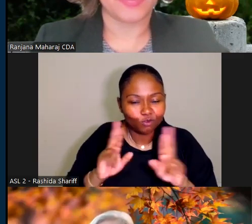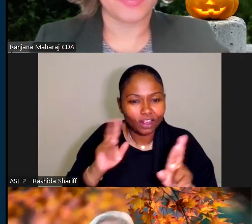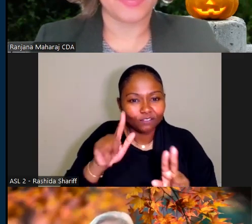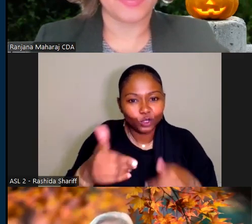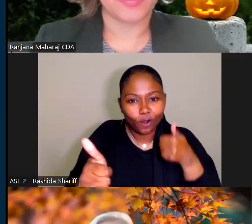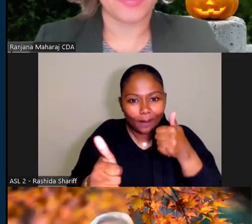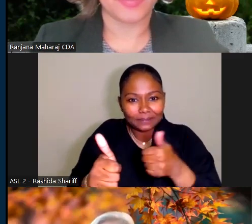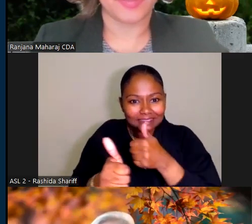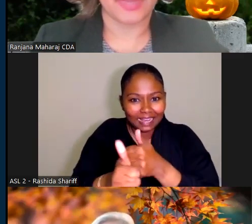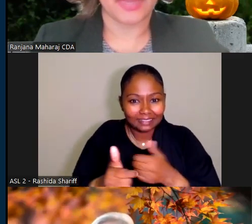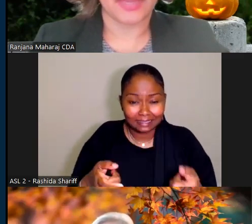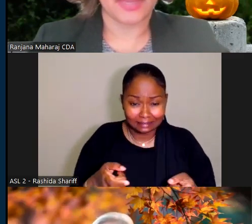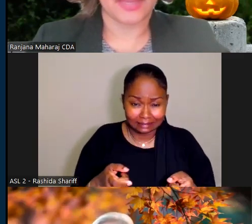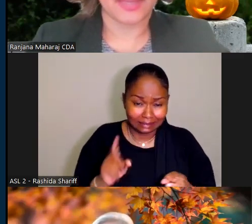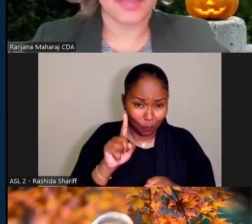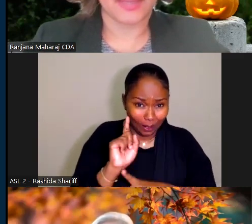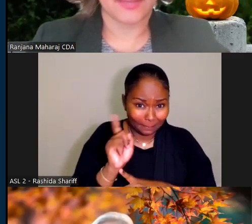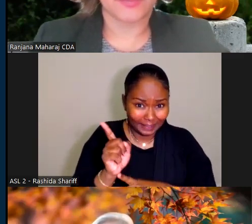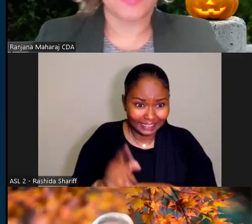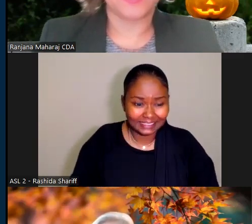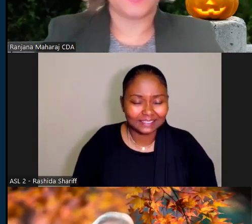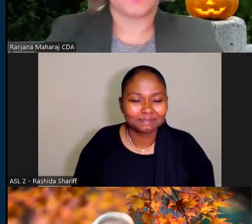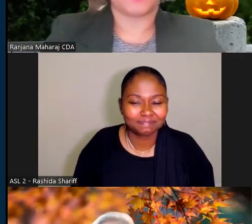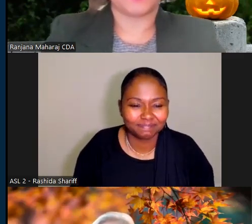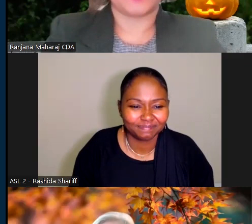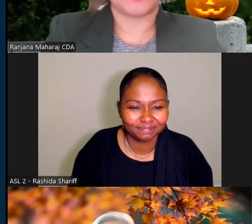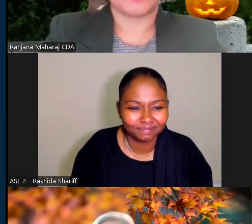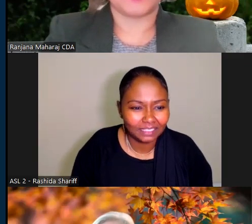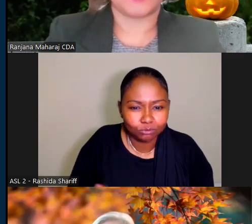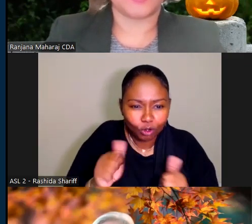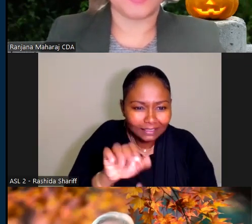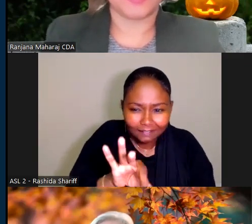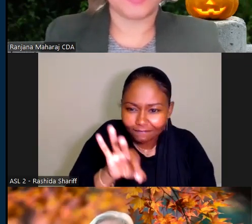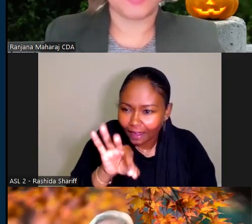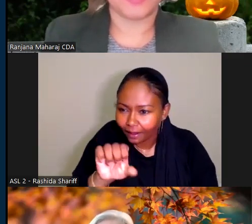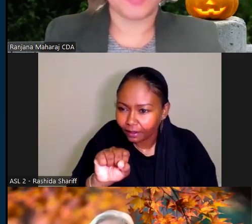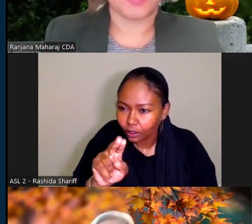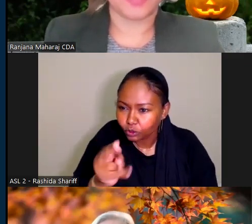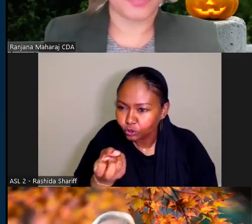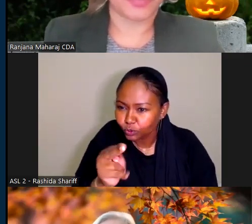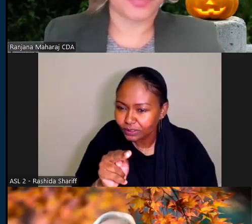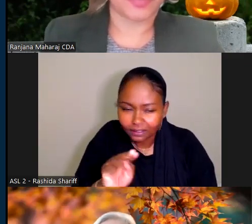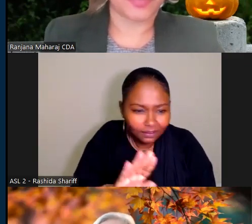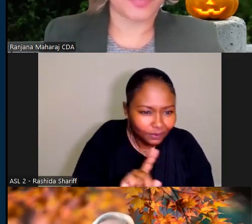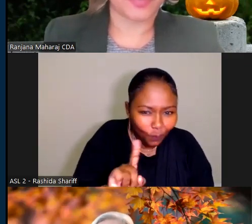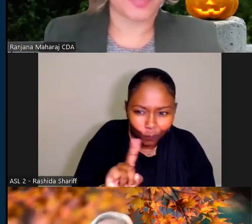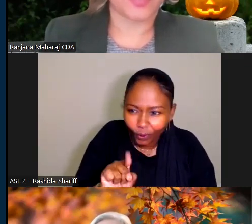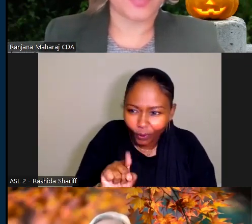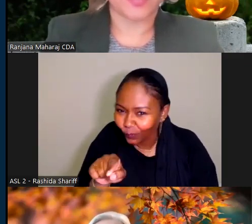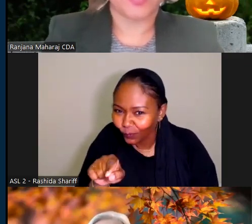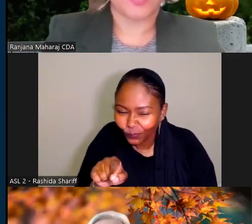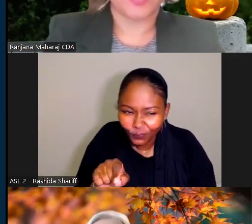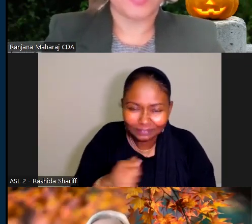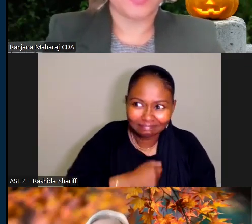give me a minute to find you. Where are you, Susan? Got it, Carol.